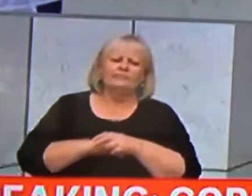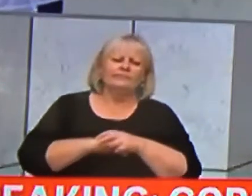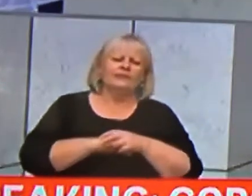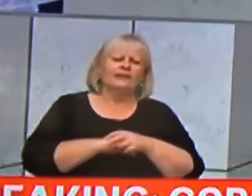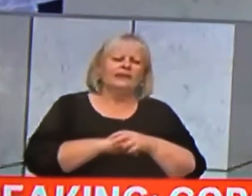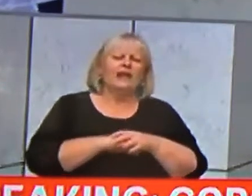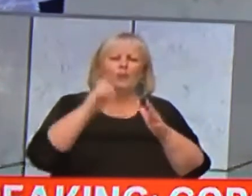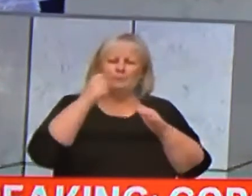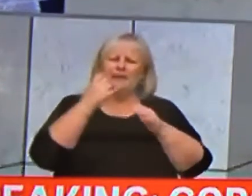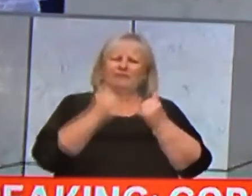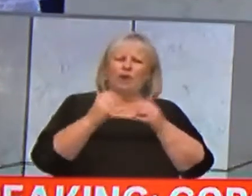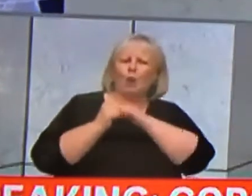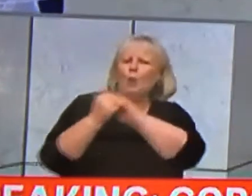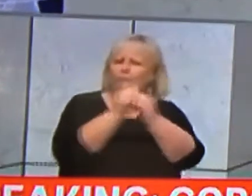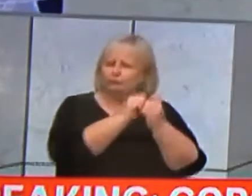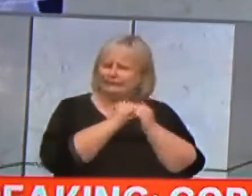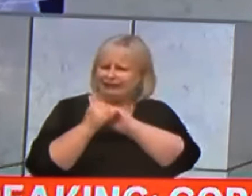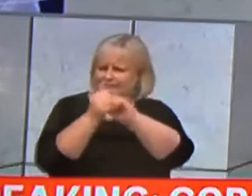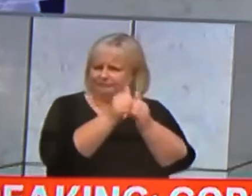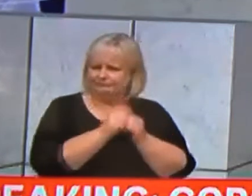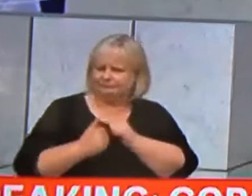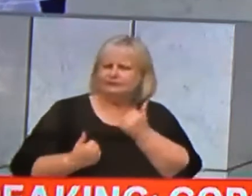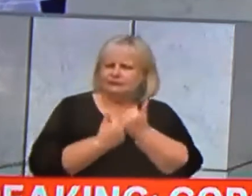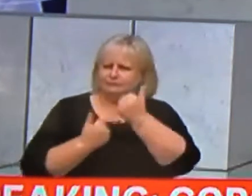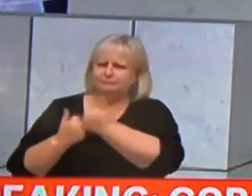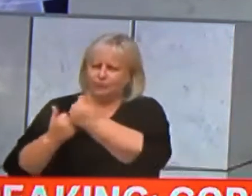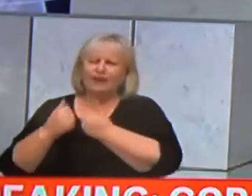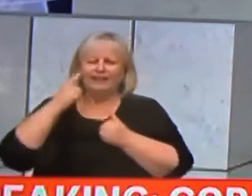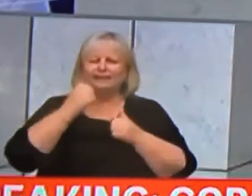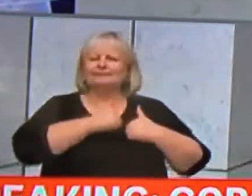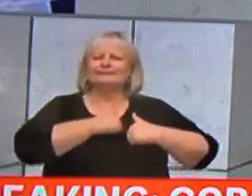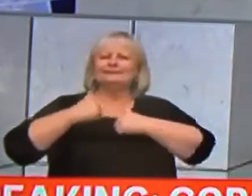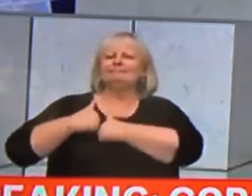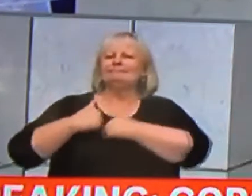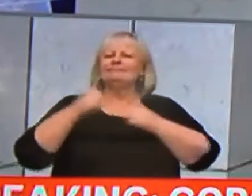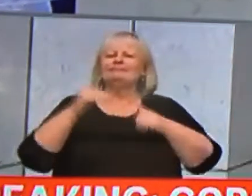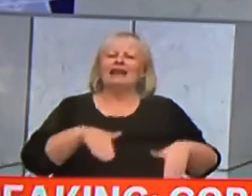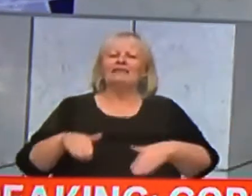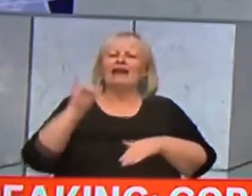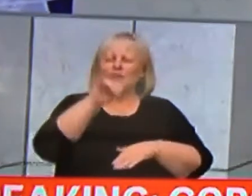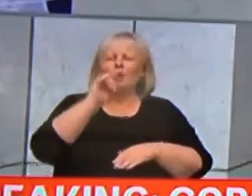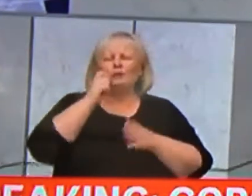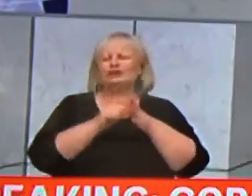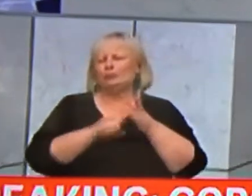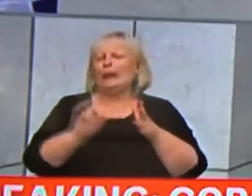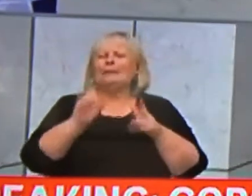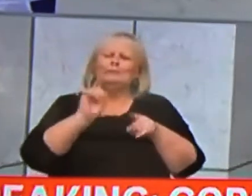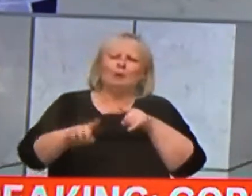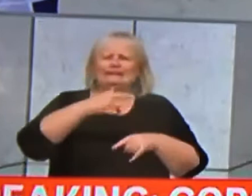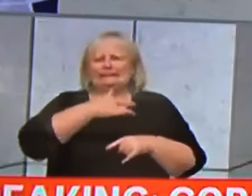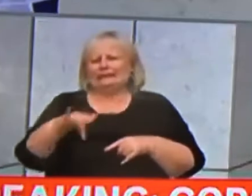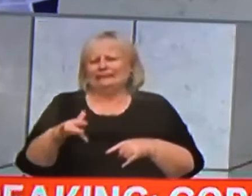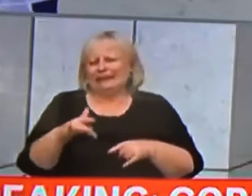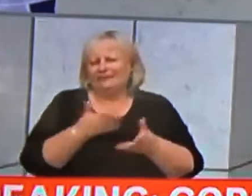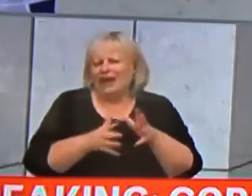that cooperative and facilitative support, and I have no doubt the Defence Forces will do that in the most sensitive way that they can, but